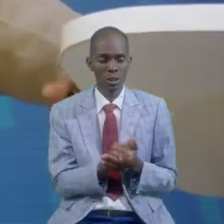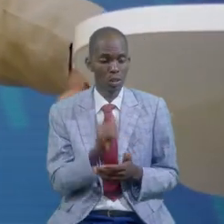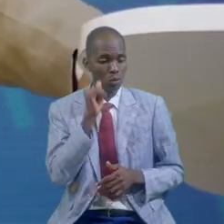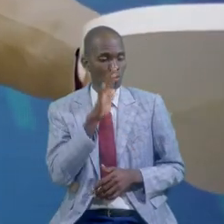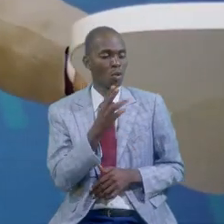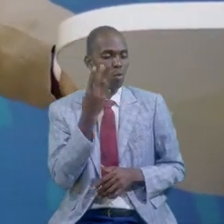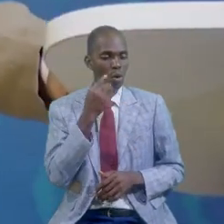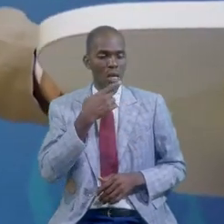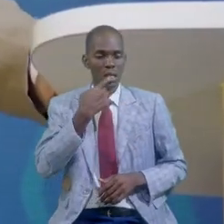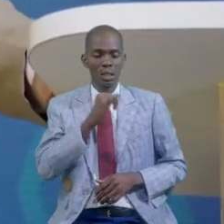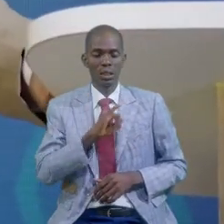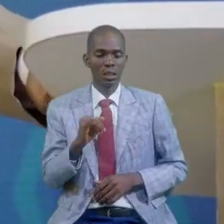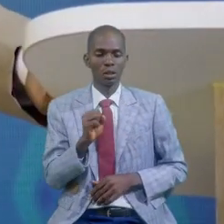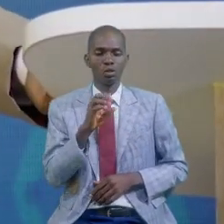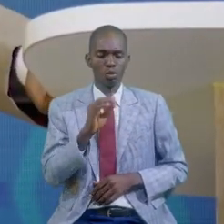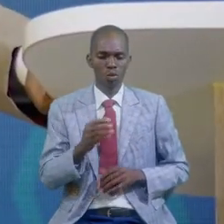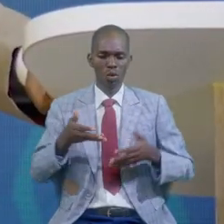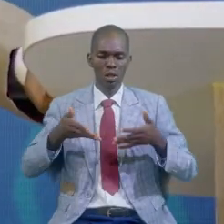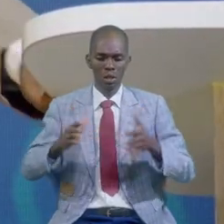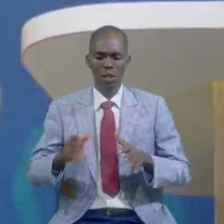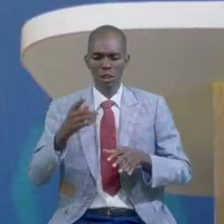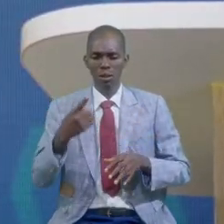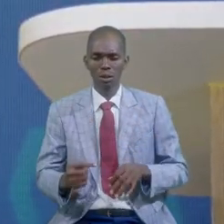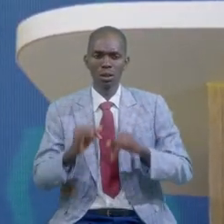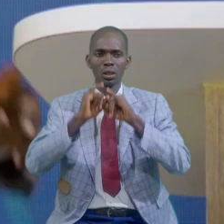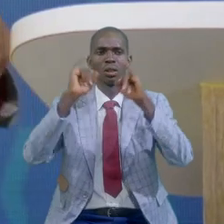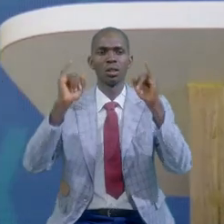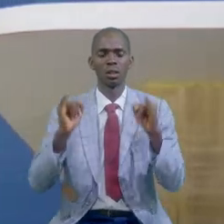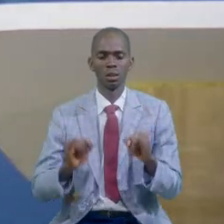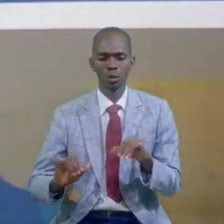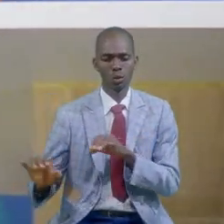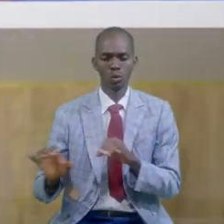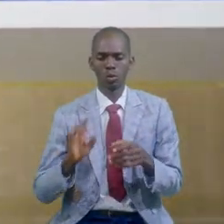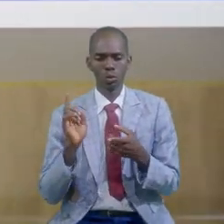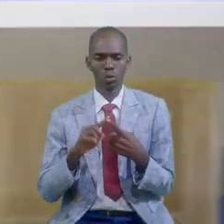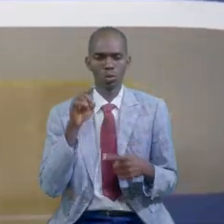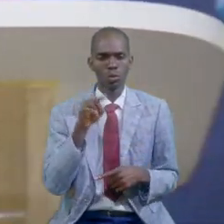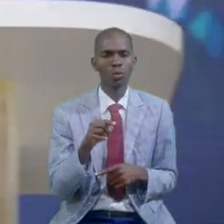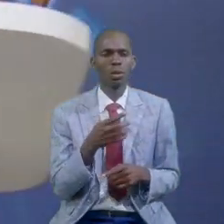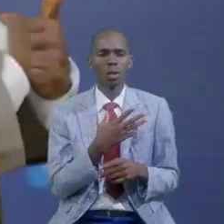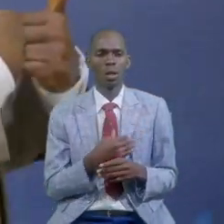so let the gods do to me and more also, if